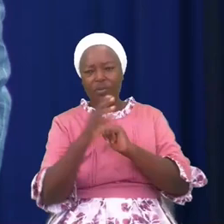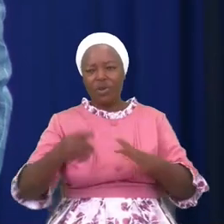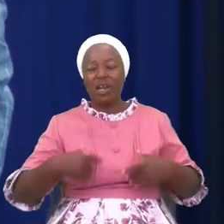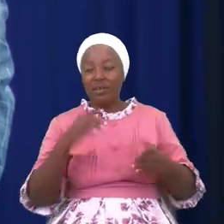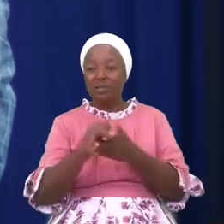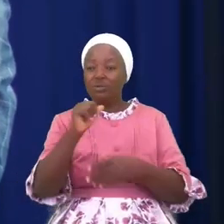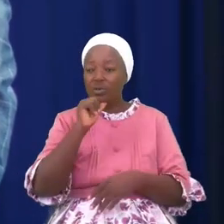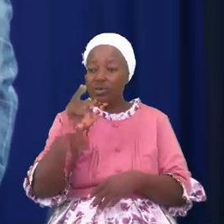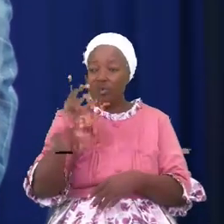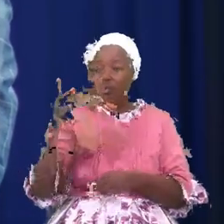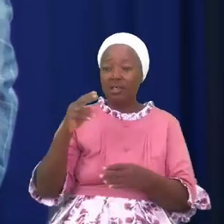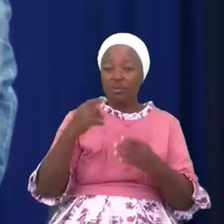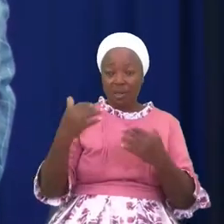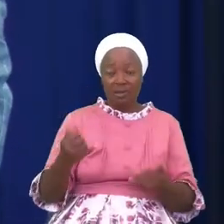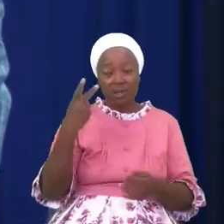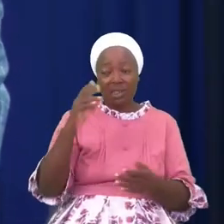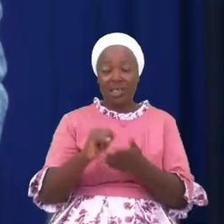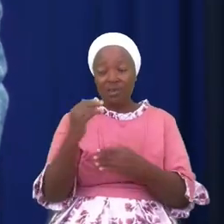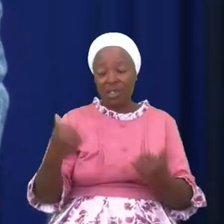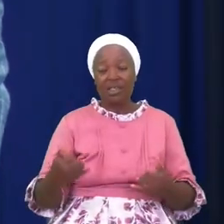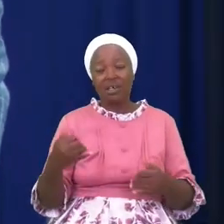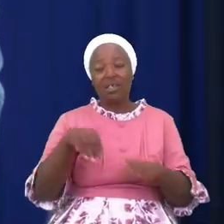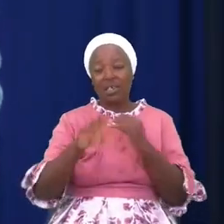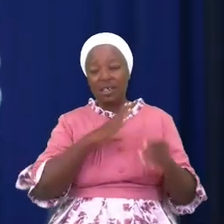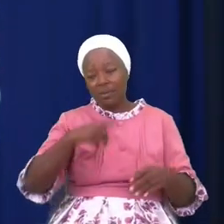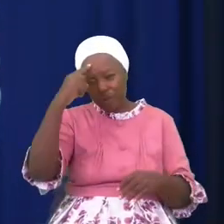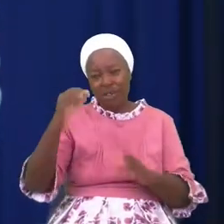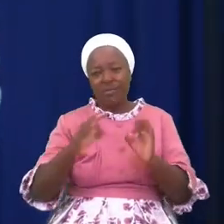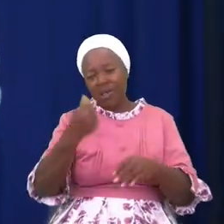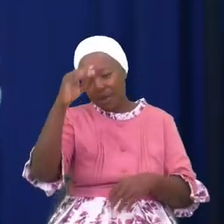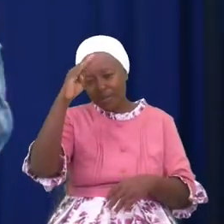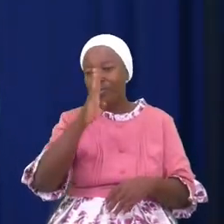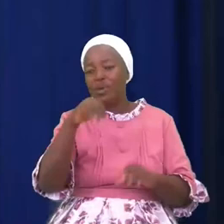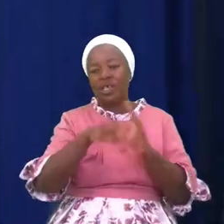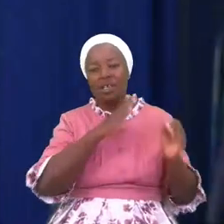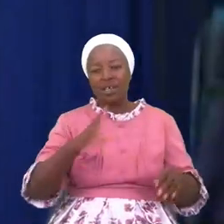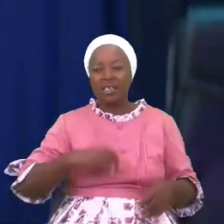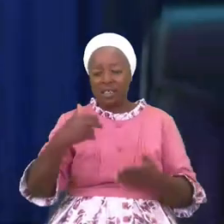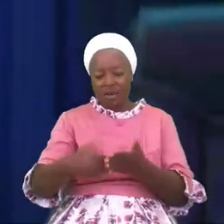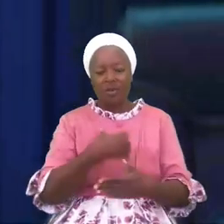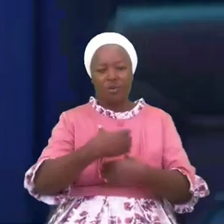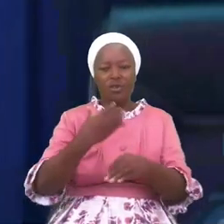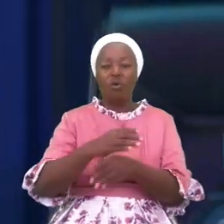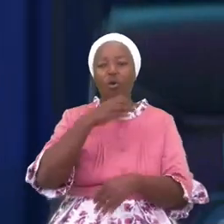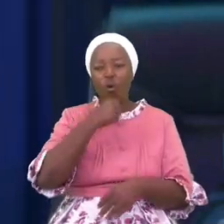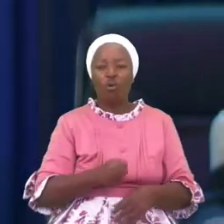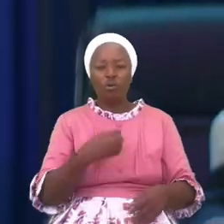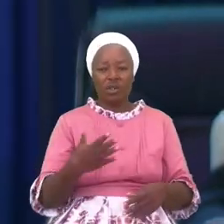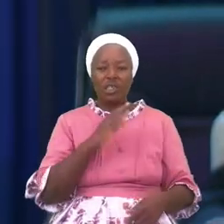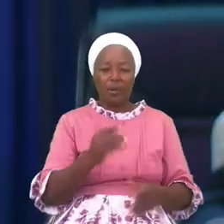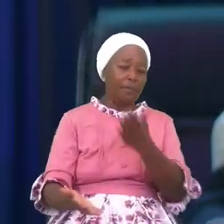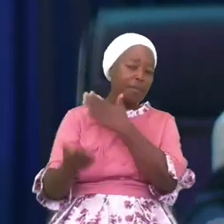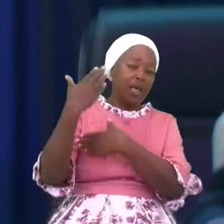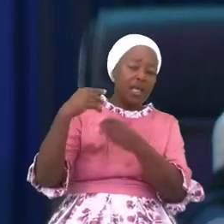be in Christ, it's a new creature. Old things are passed away. And behold, how many things are becoming